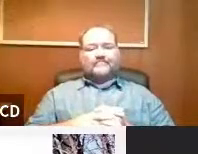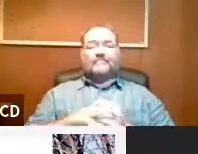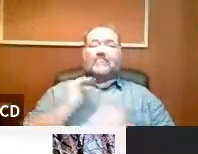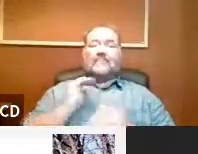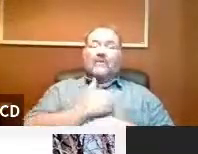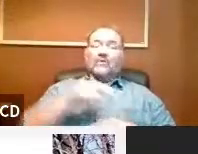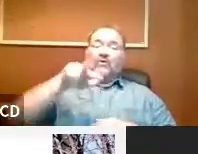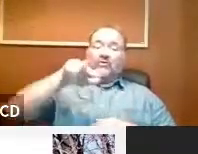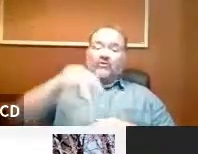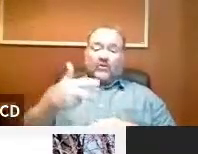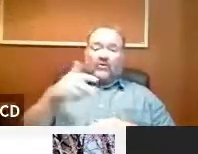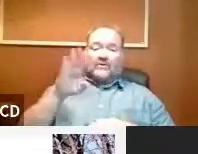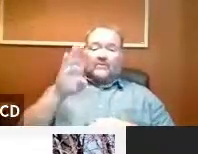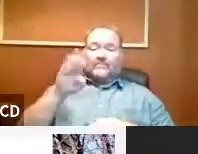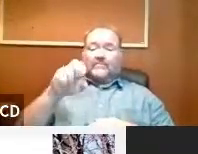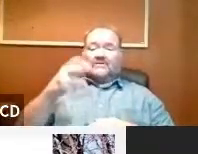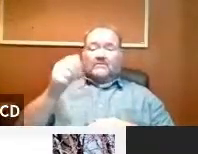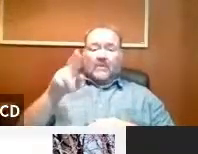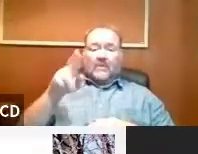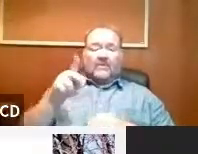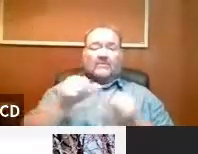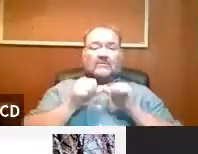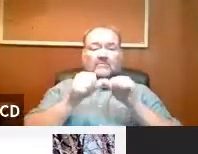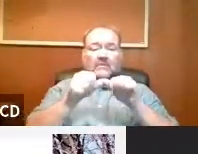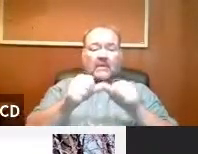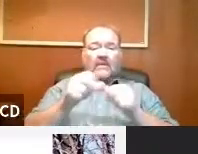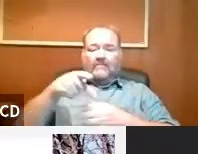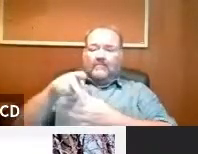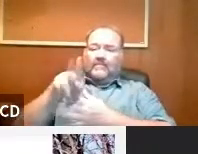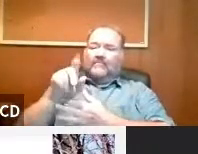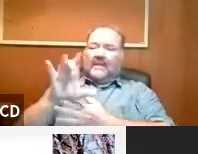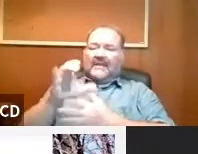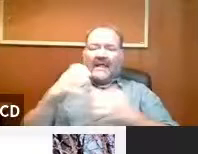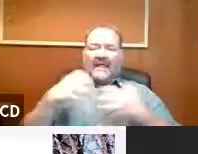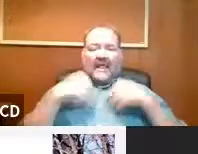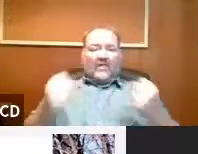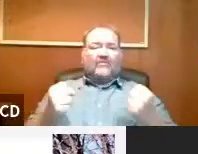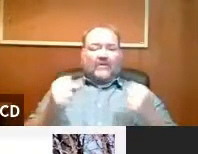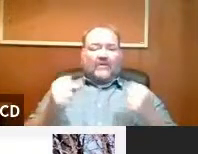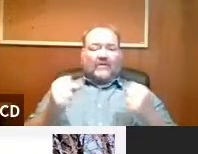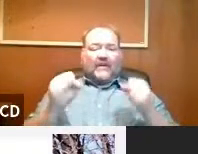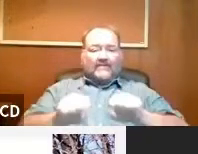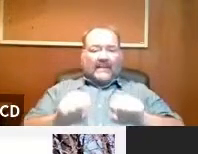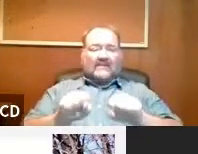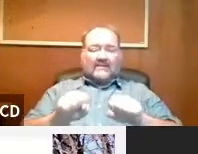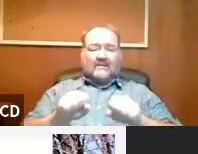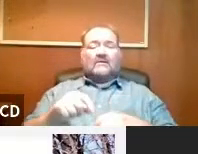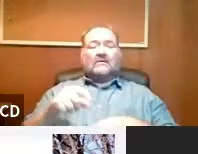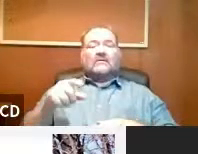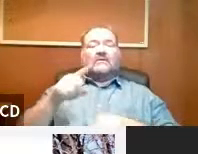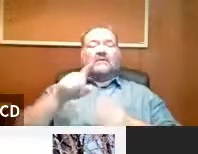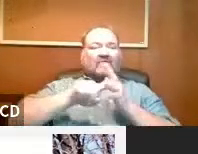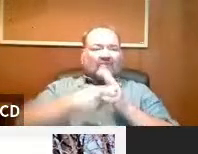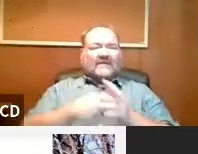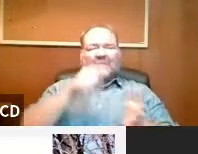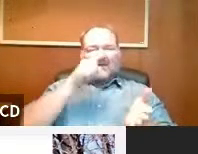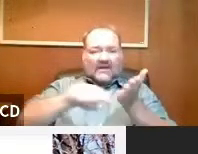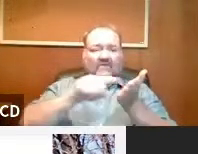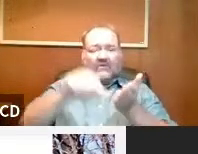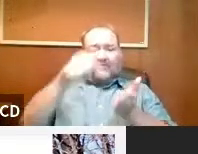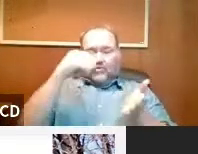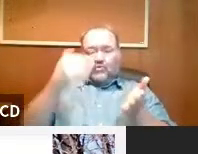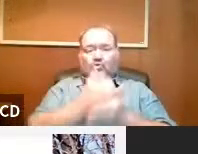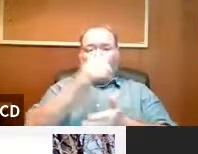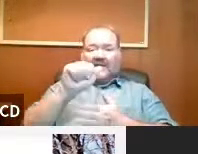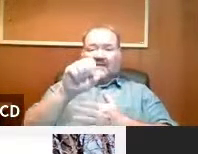Our third benchmark, sustained or increased public health capability. For this one, we aim to initiate investigations for new cases